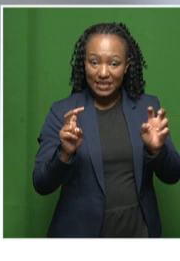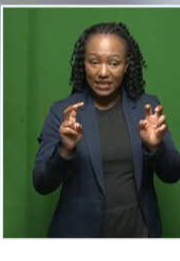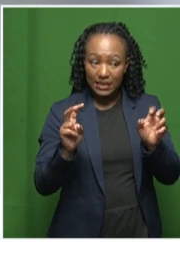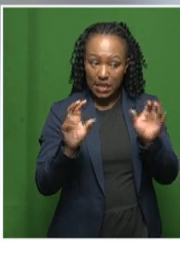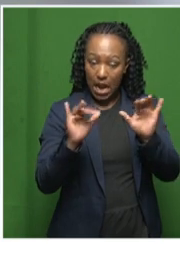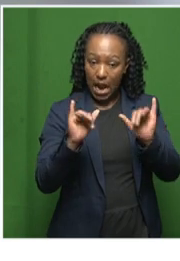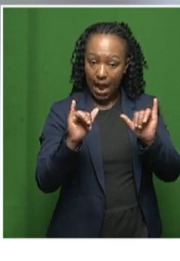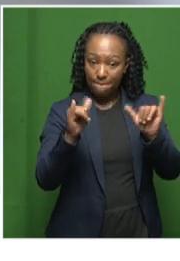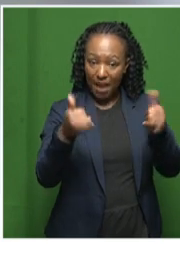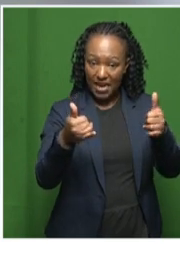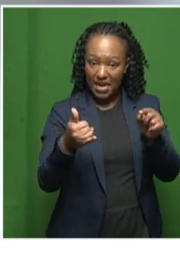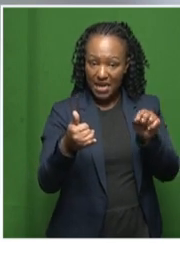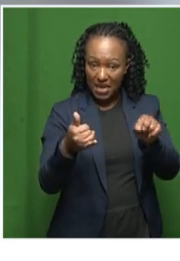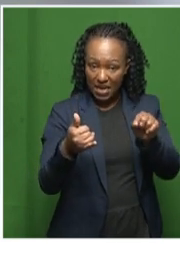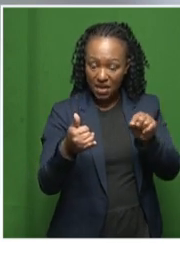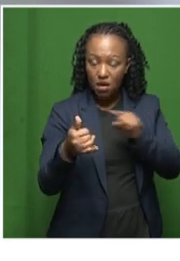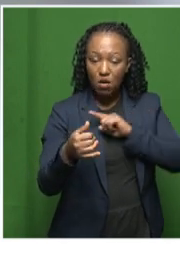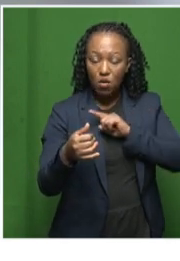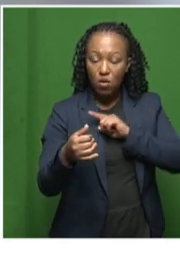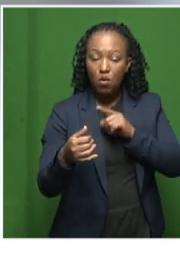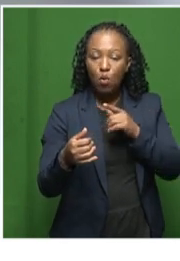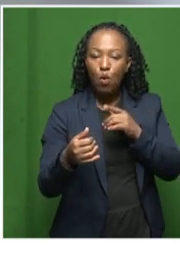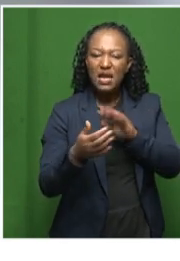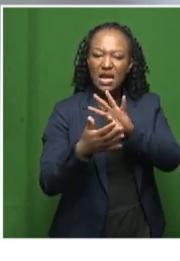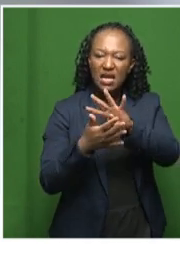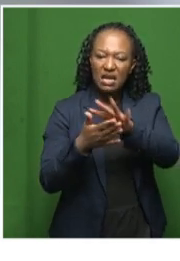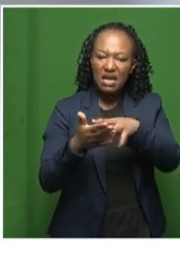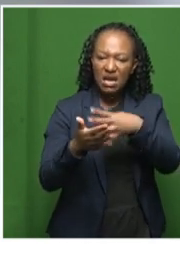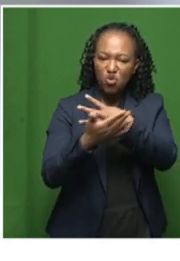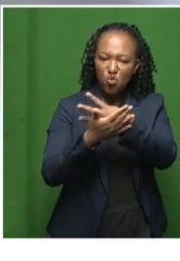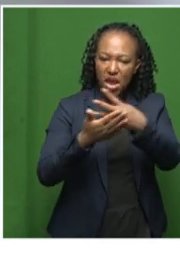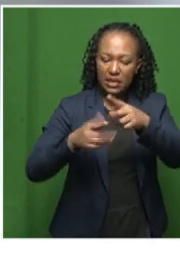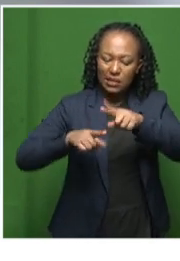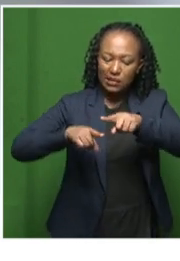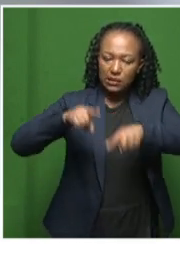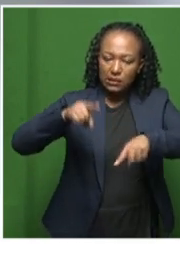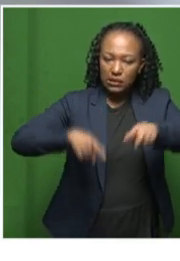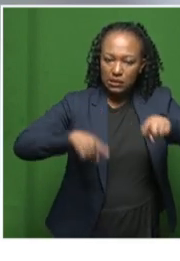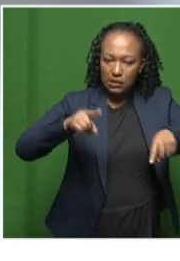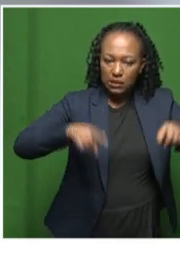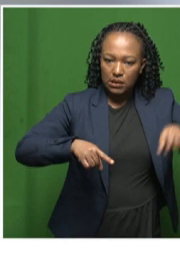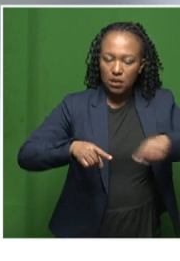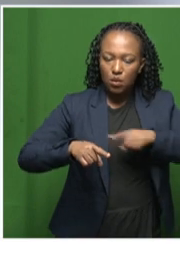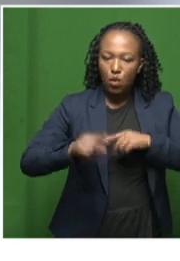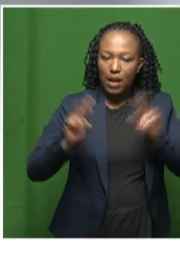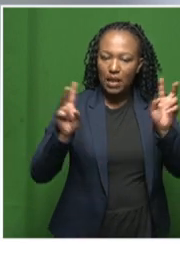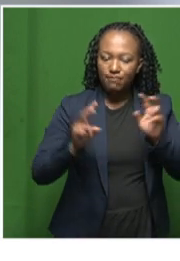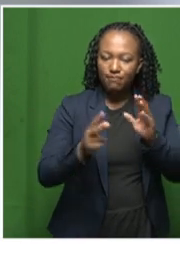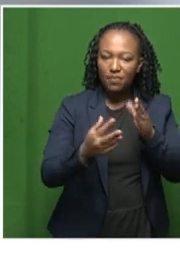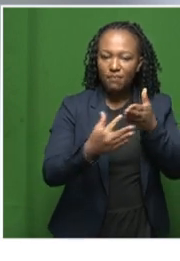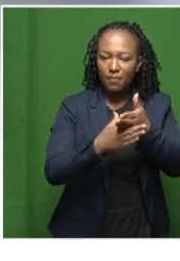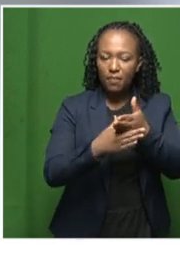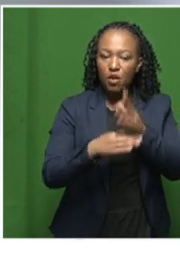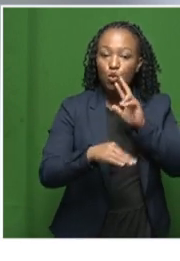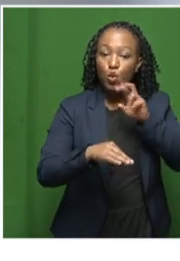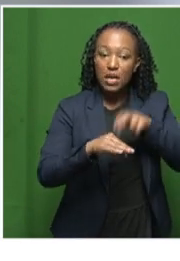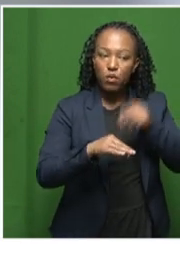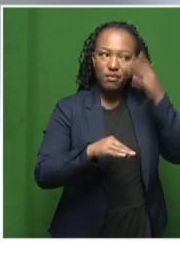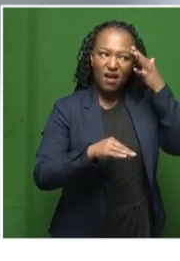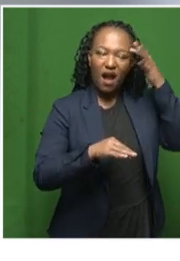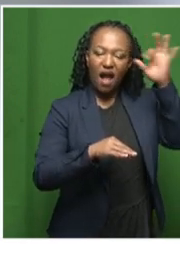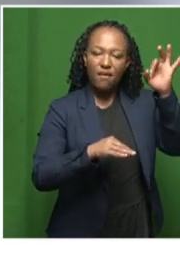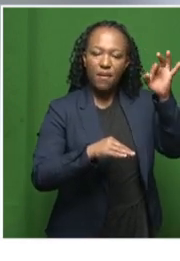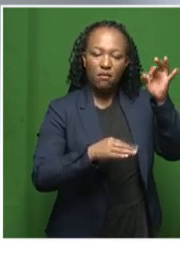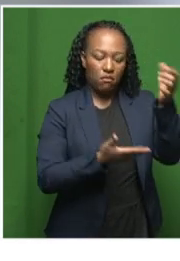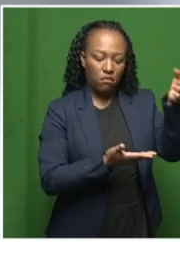set of technology, which is grid extension. So energy access is always going to require public funds. But what